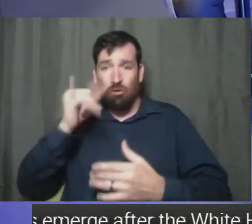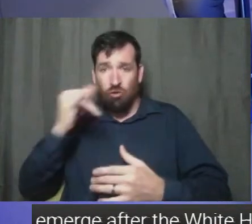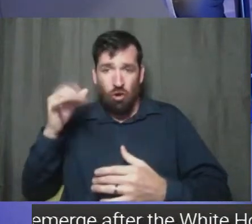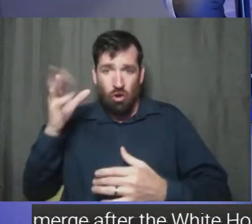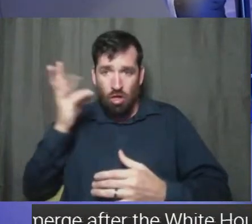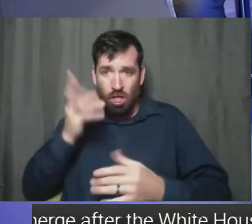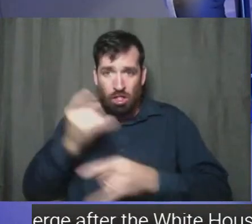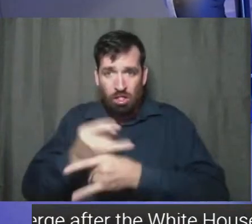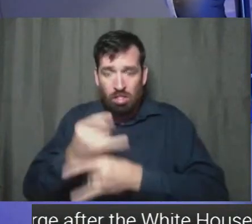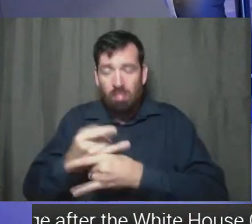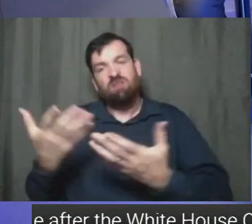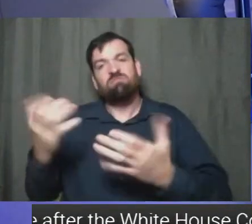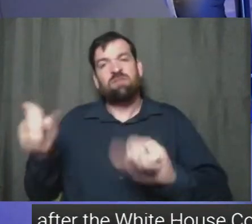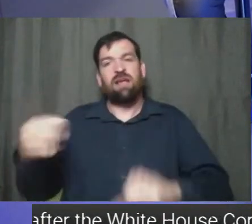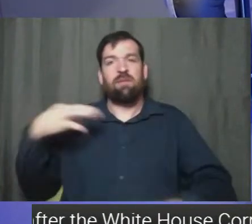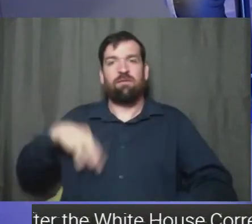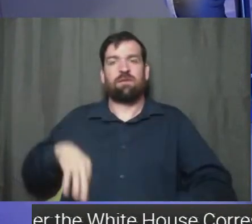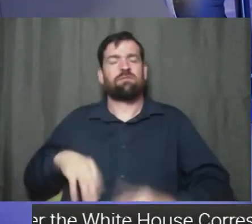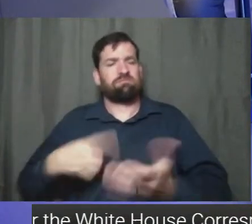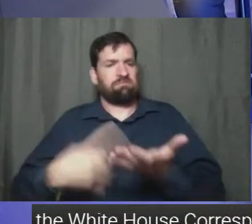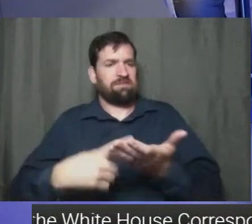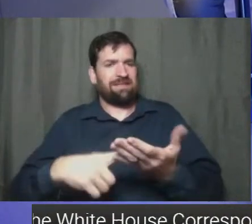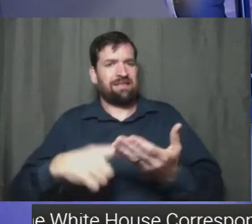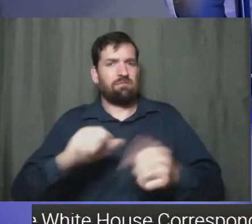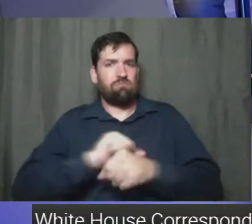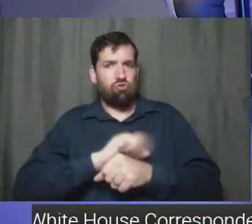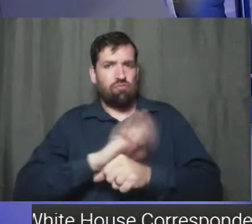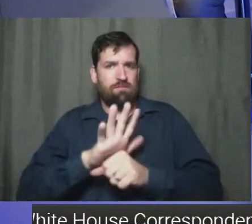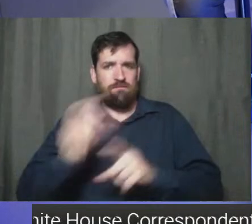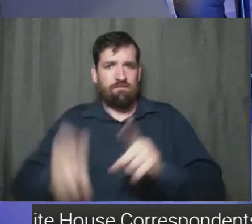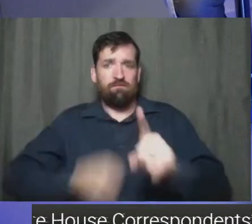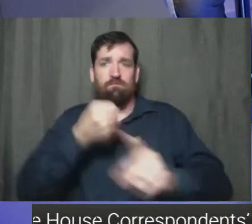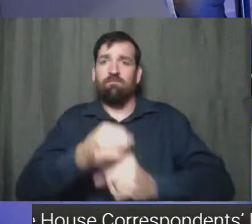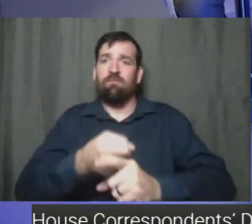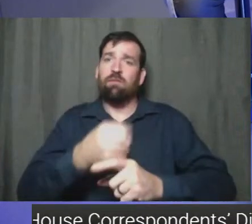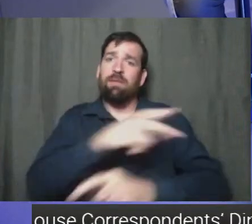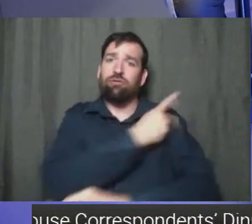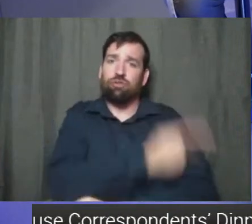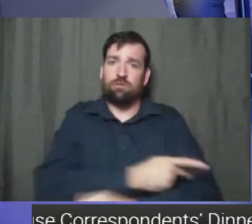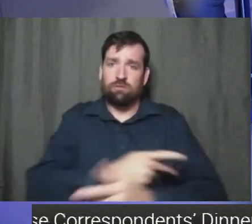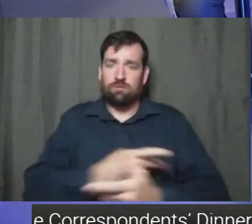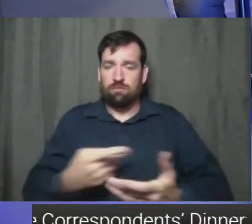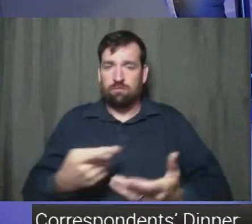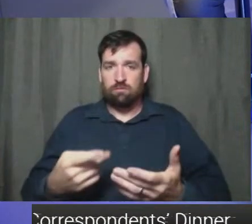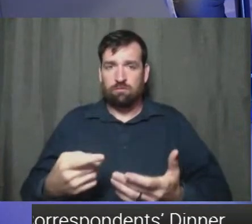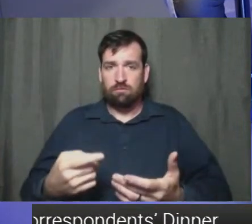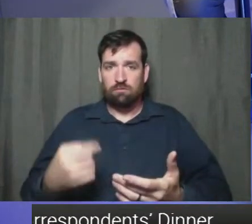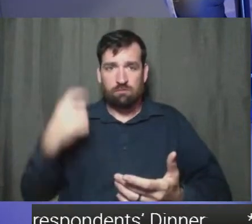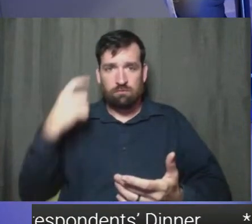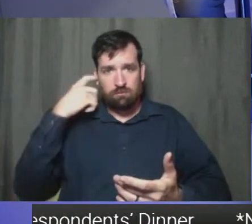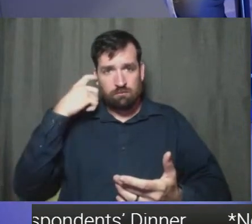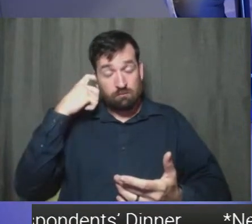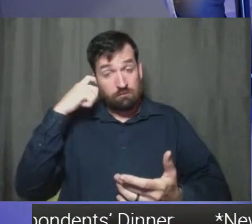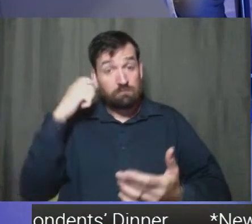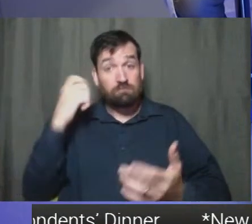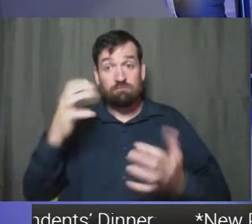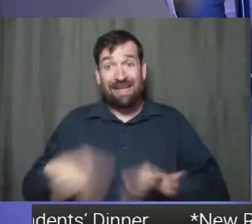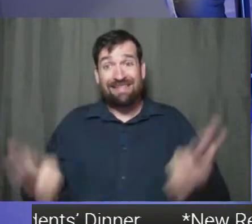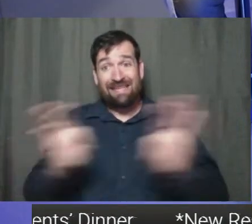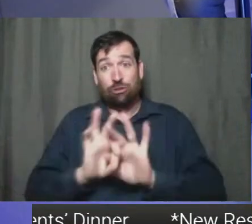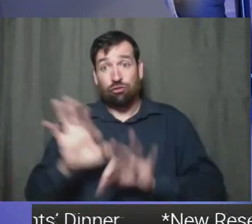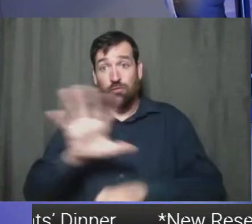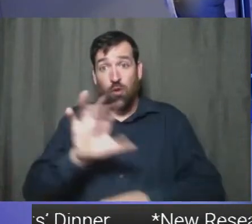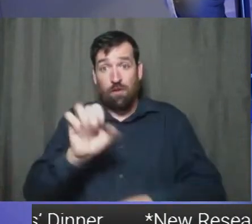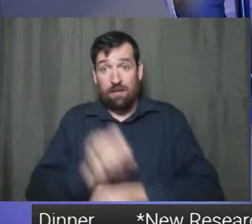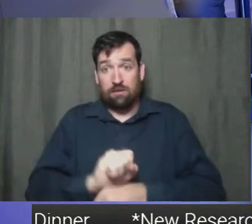talk, though, about how COVID did affect your patients, because that wouldn't be something, these are essential appointments that people must make,